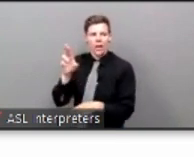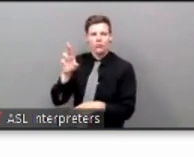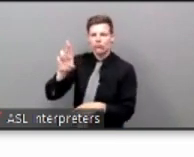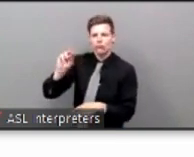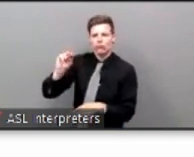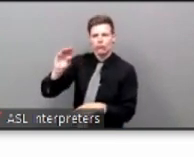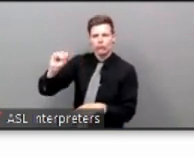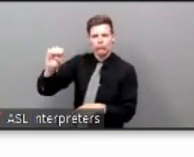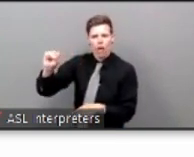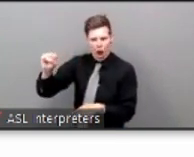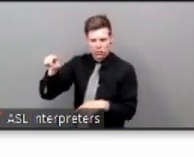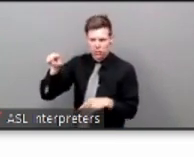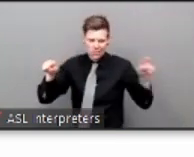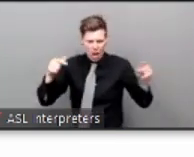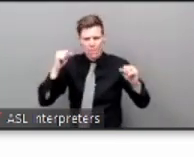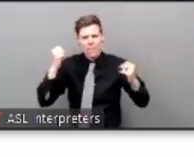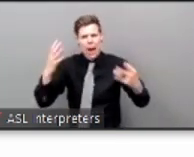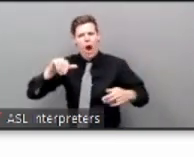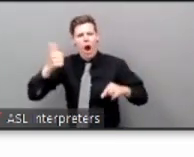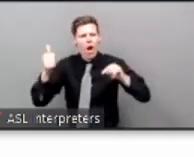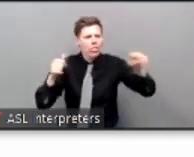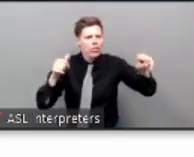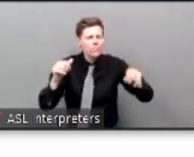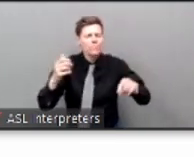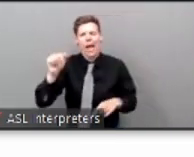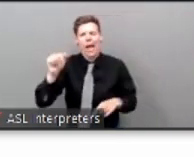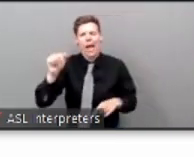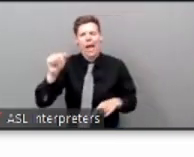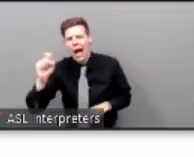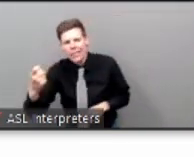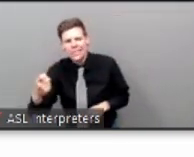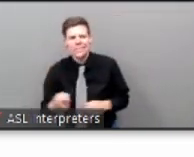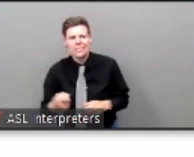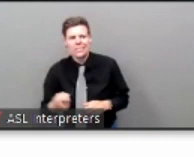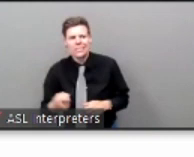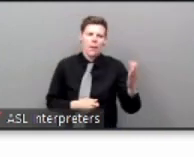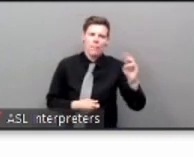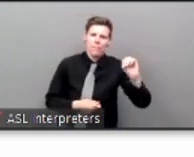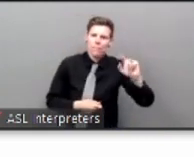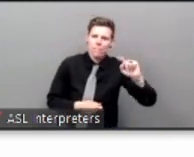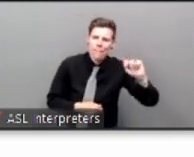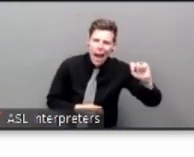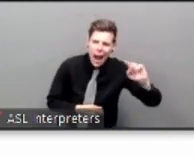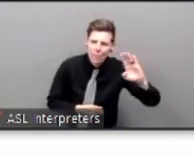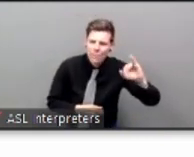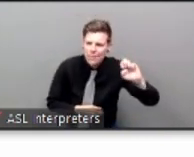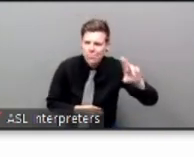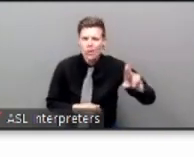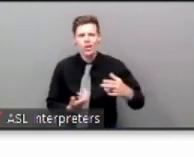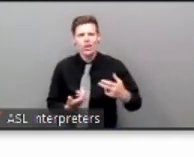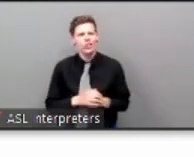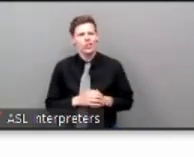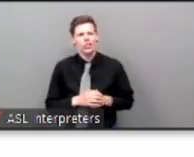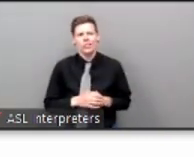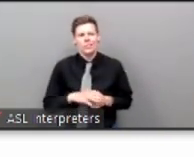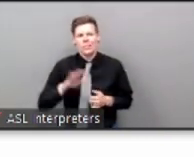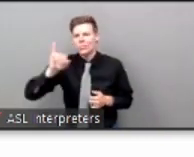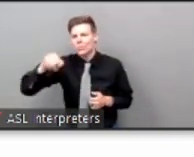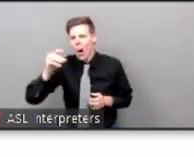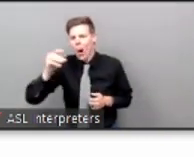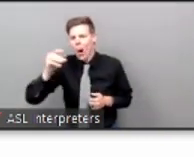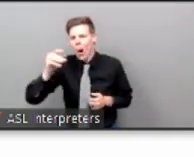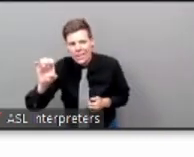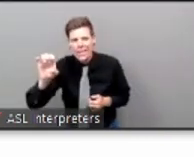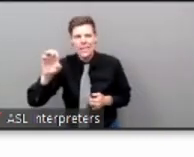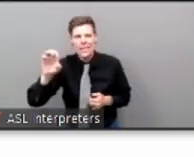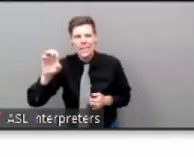thank Alex Castillo-Smith, Matt Bieber, Matt Nerzig, and Jody McGinnis-Porter, who've really